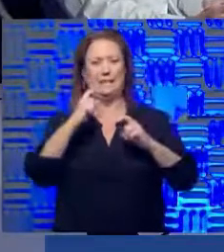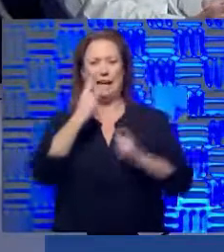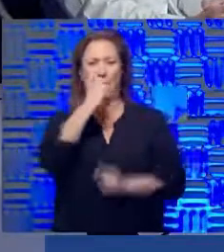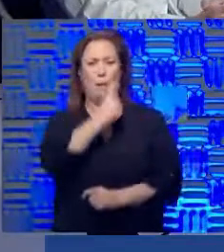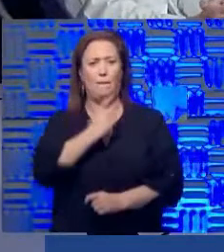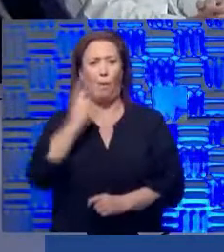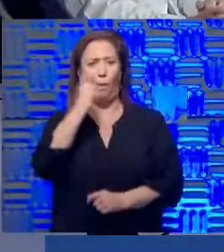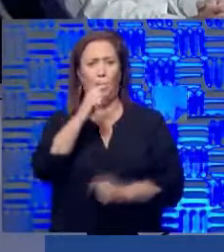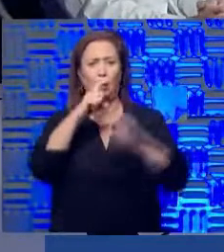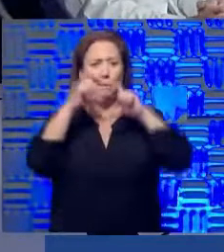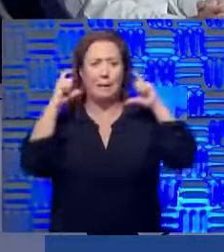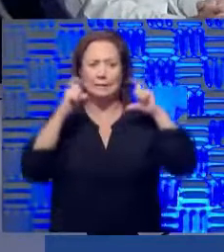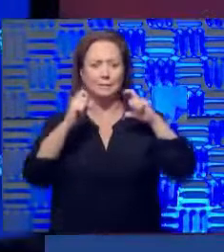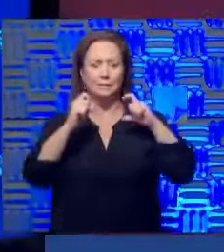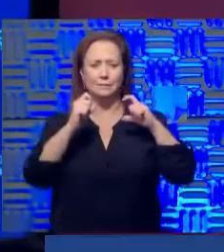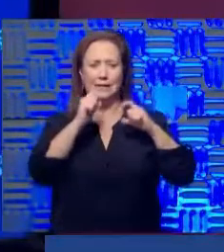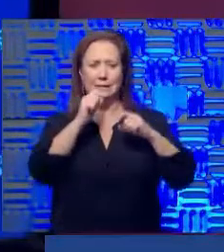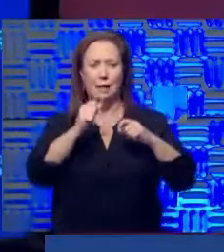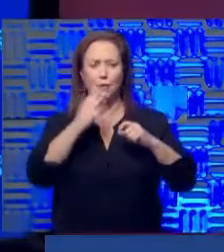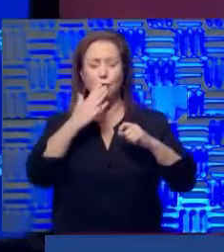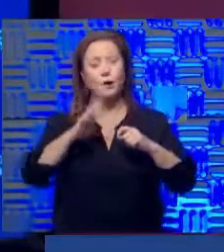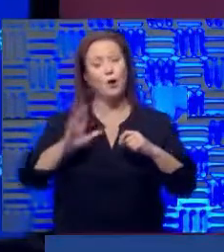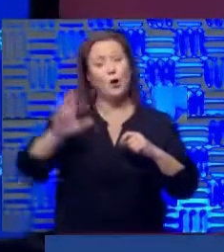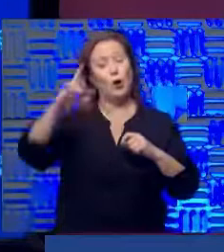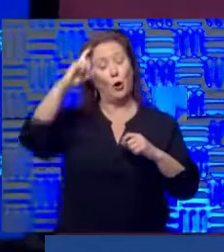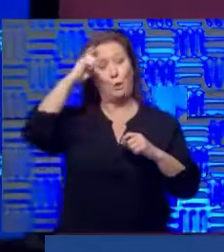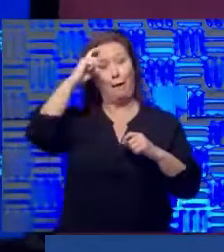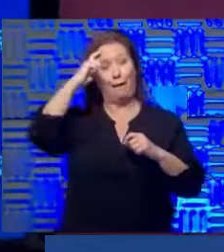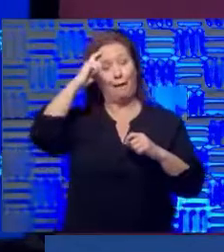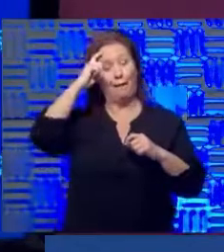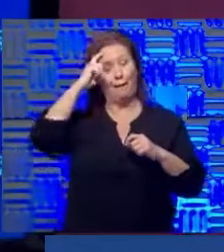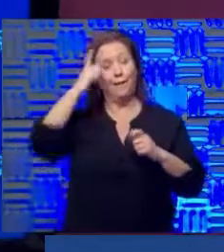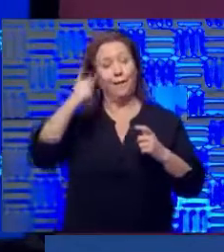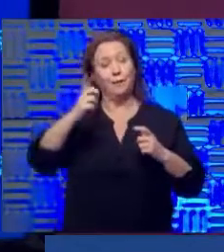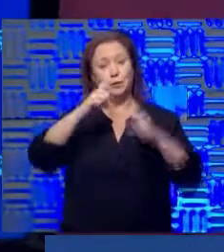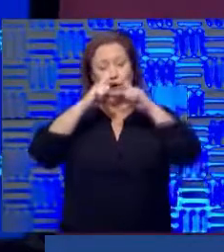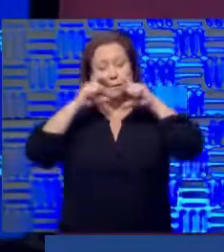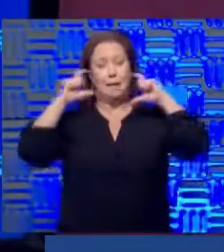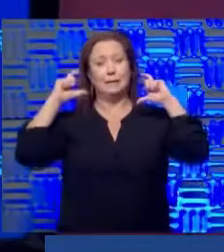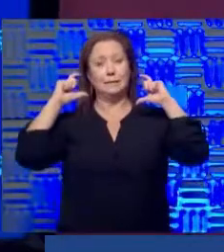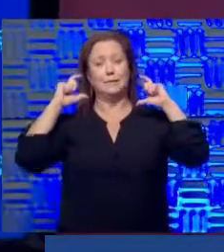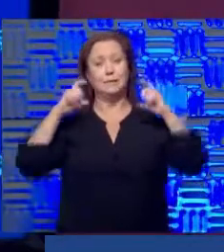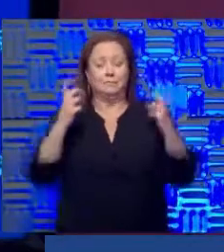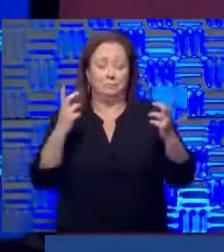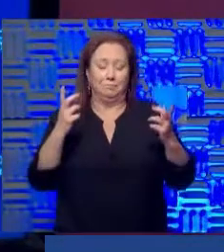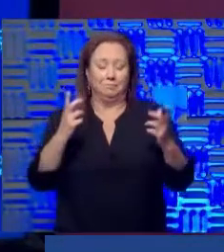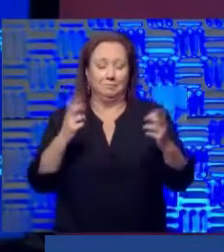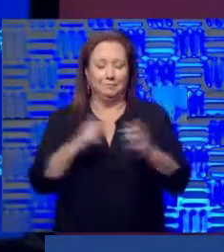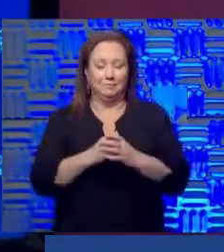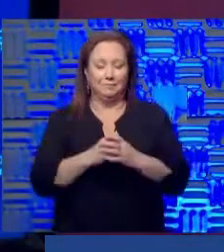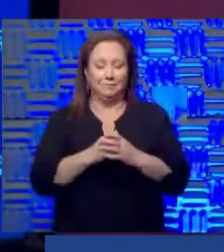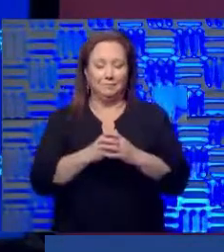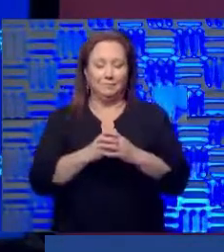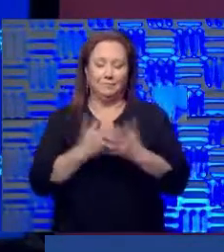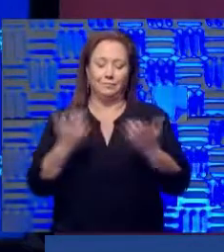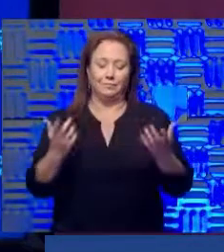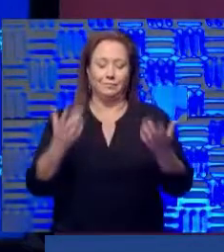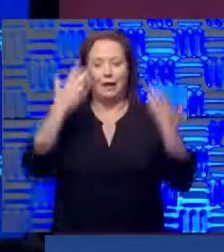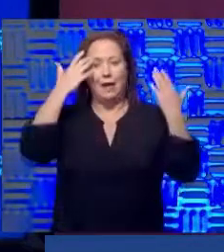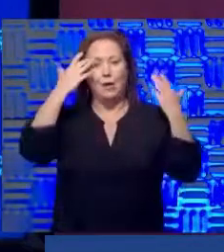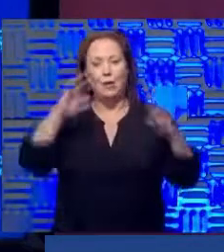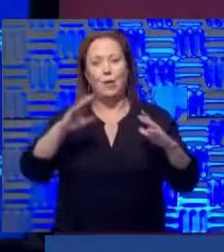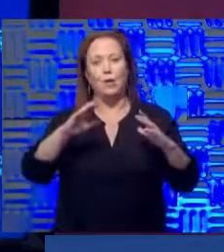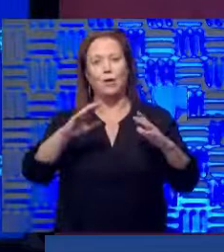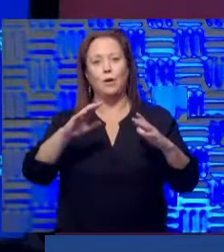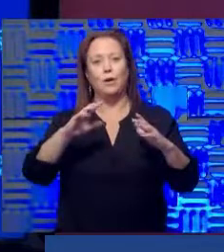that. But the point is that in her mind, she had the mask on. She was doing what she needed to do. And it's, I don't know. You